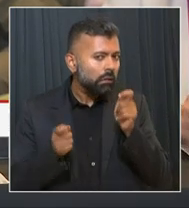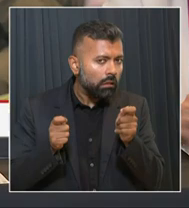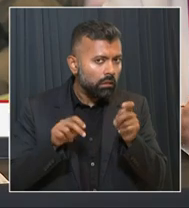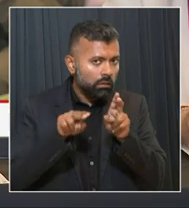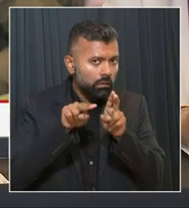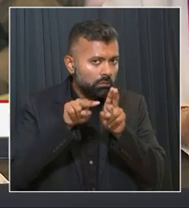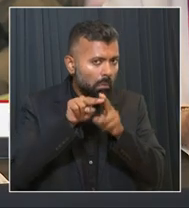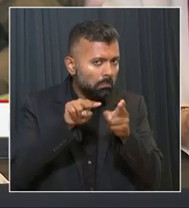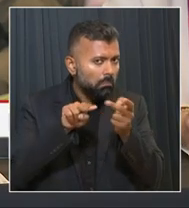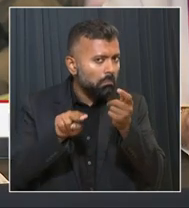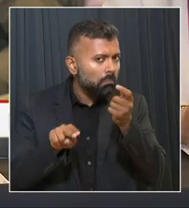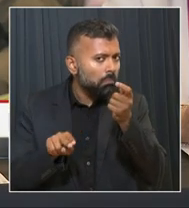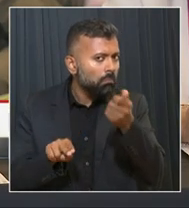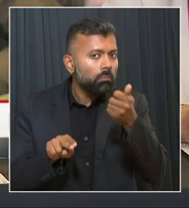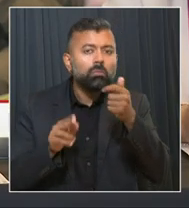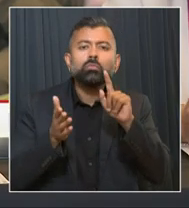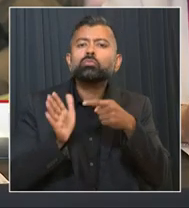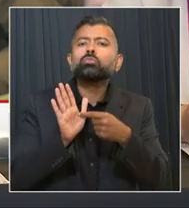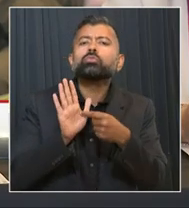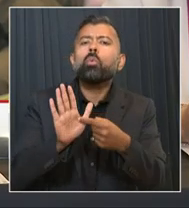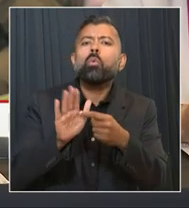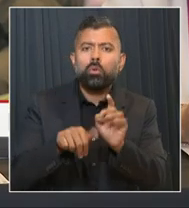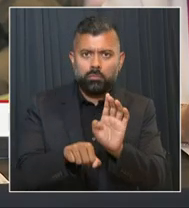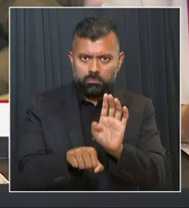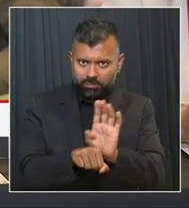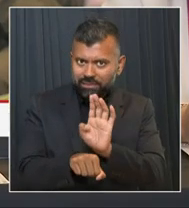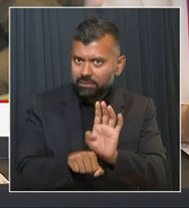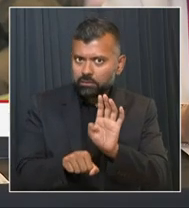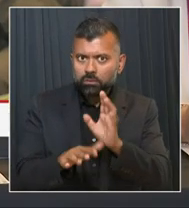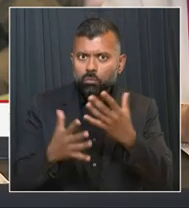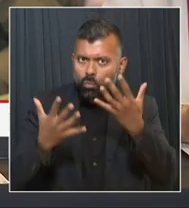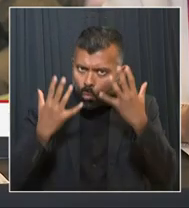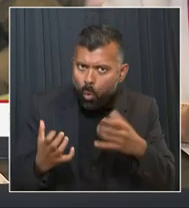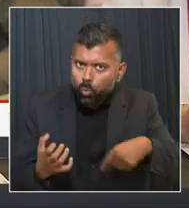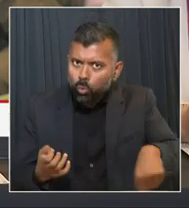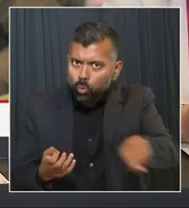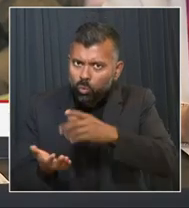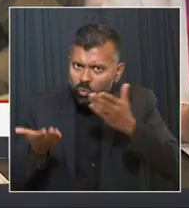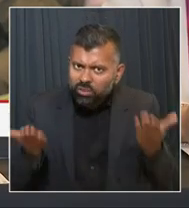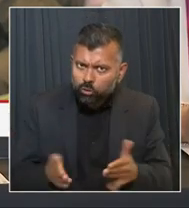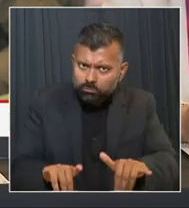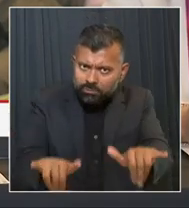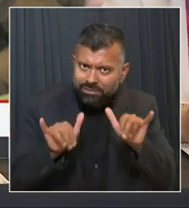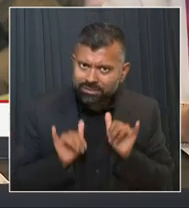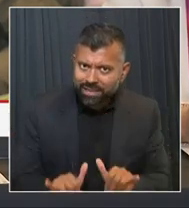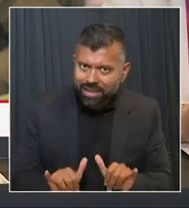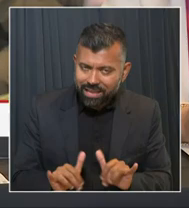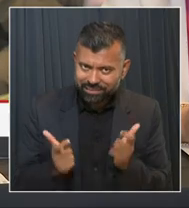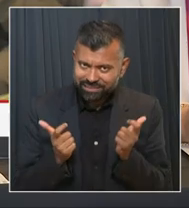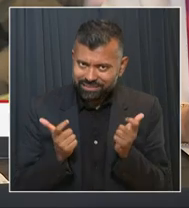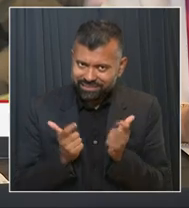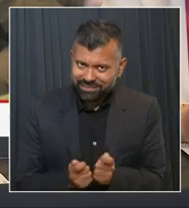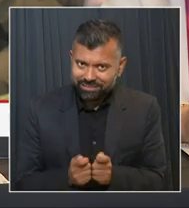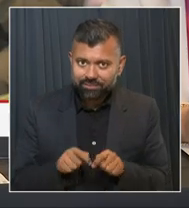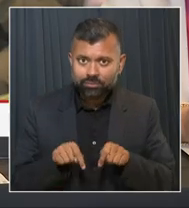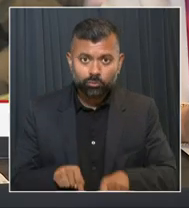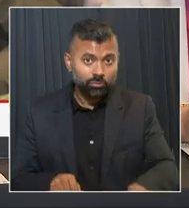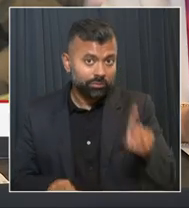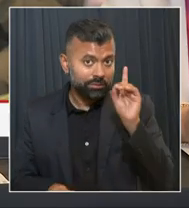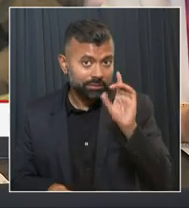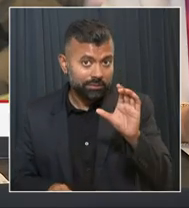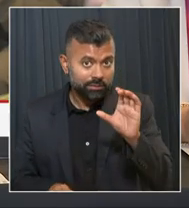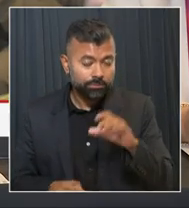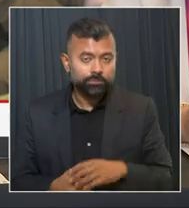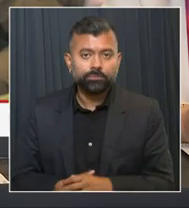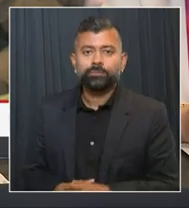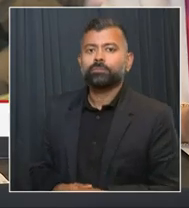we are trying to retain and attract in the district. Mary, you also pay